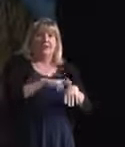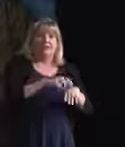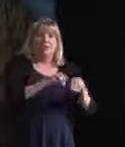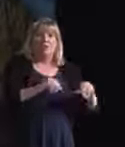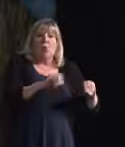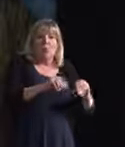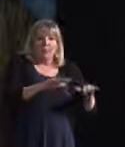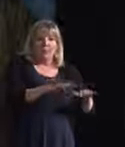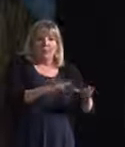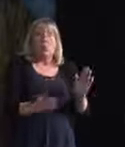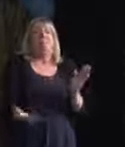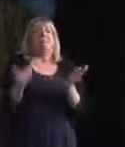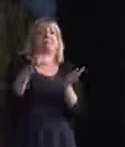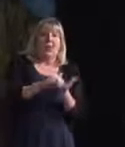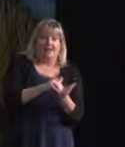Once again,